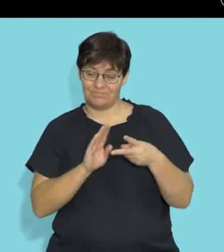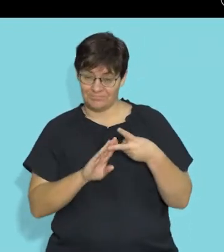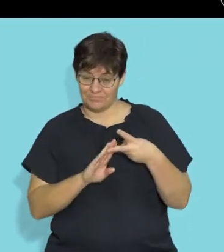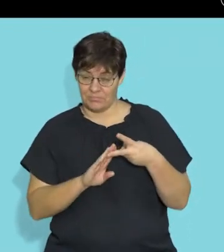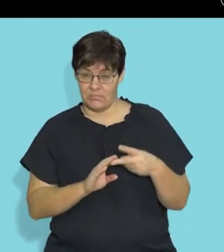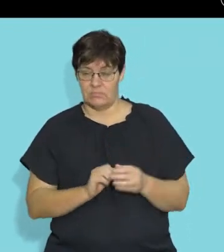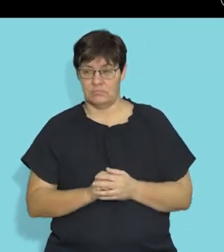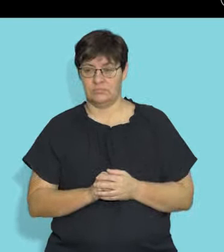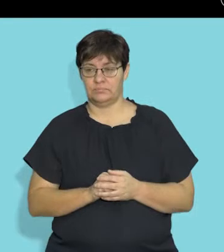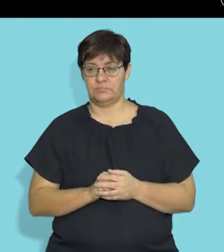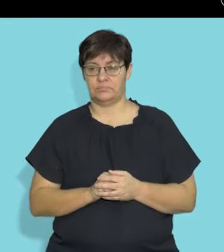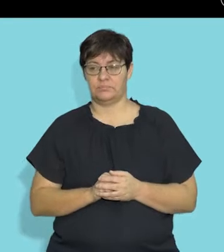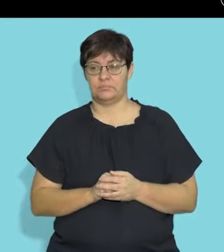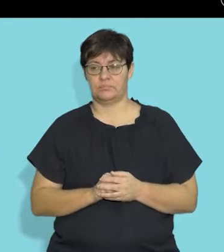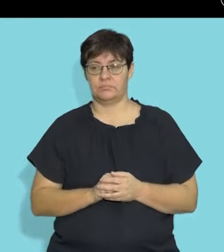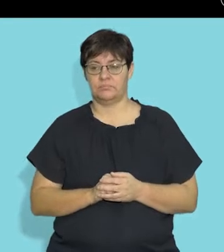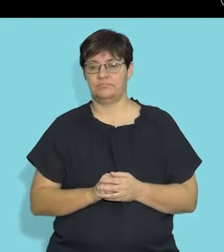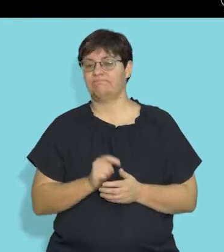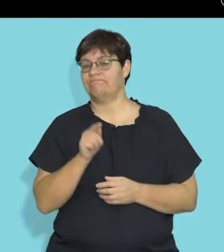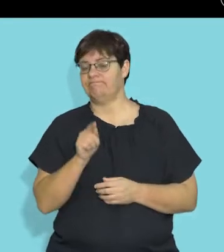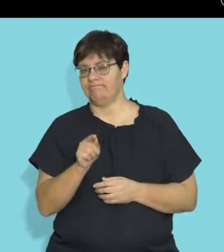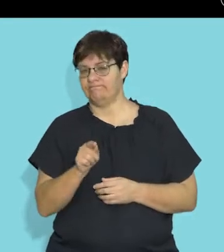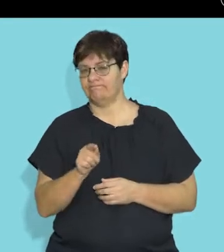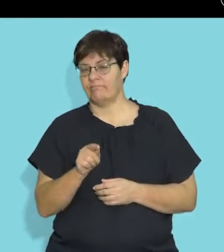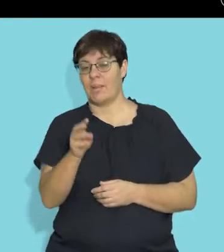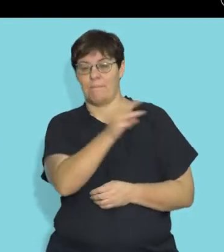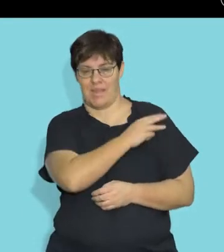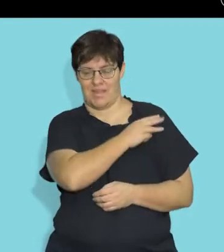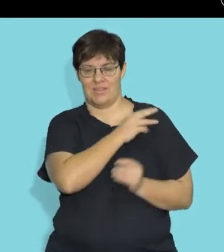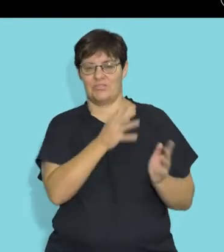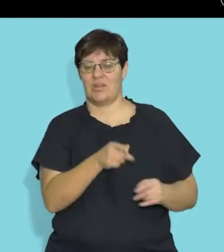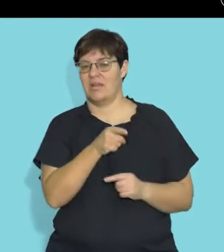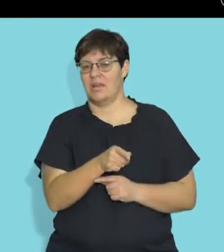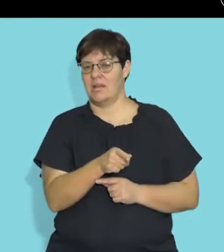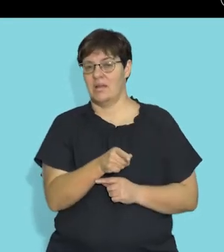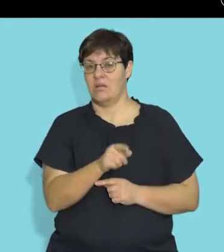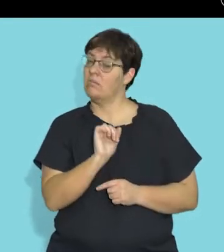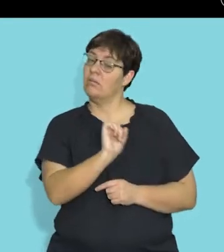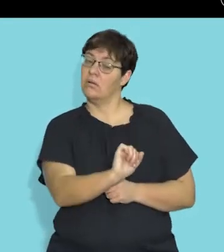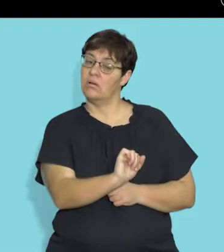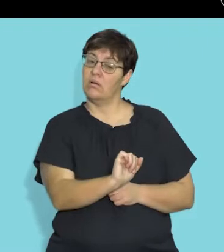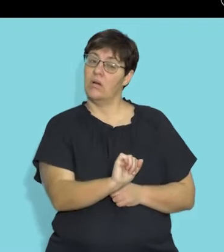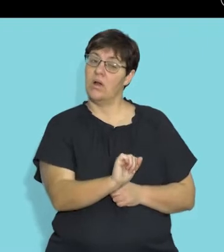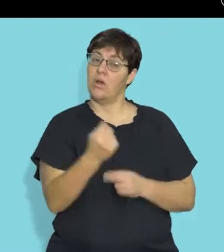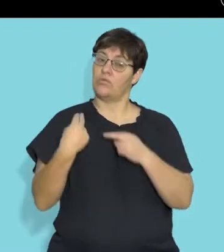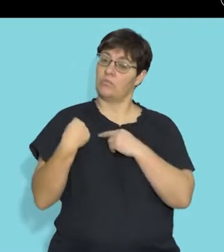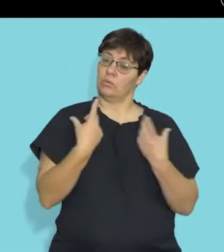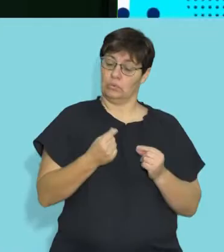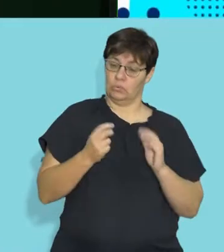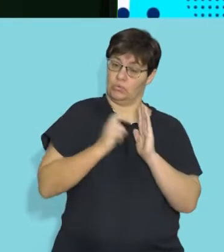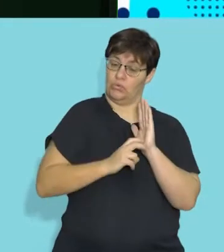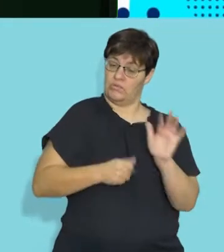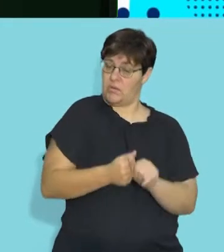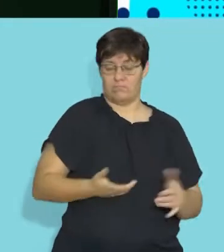right? Clearly, the manager is not doing what he or she is supposed to do,